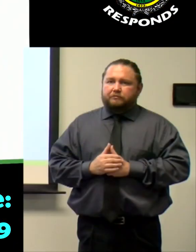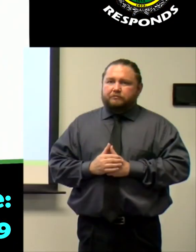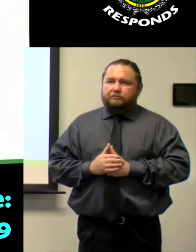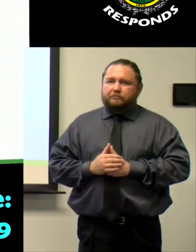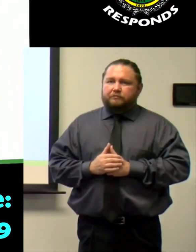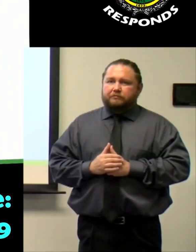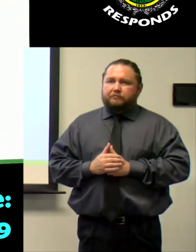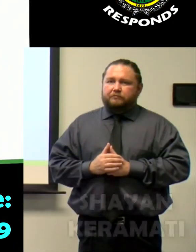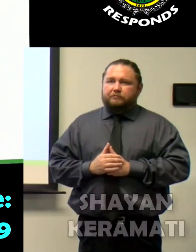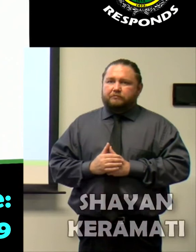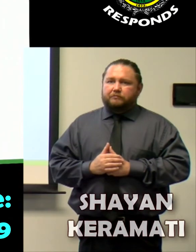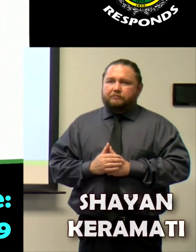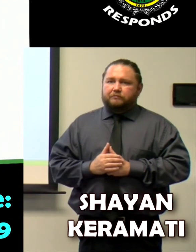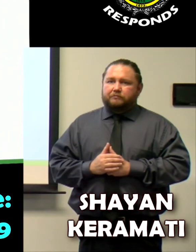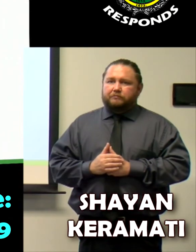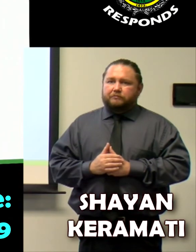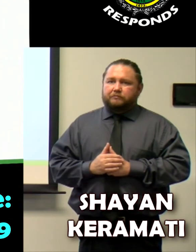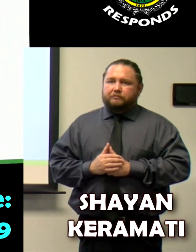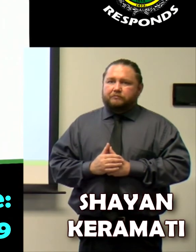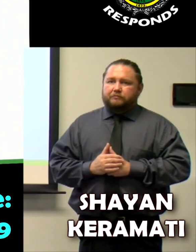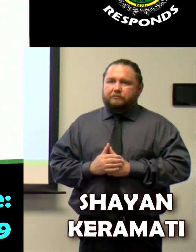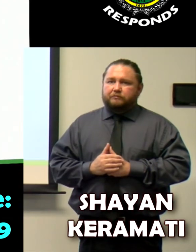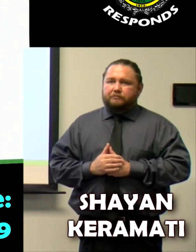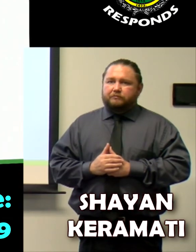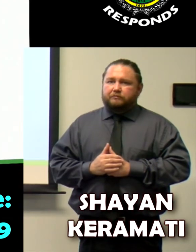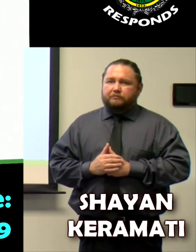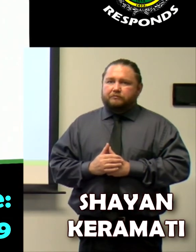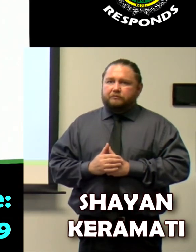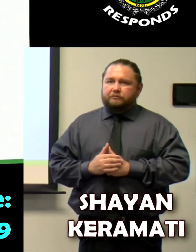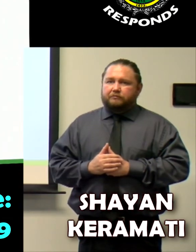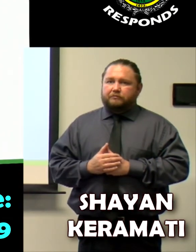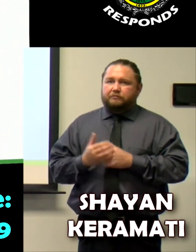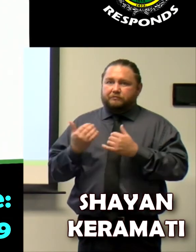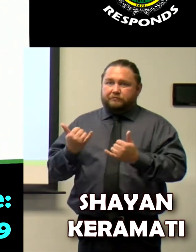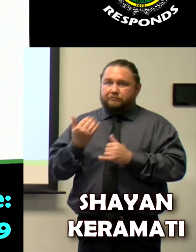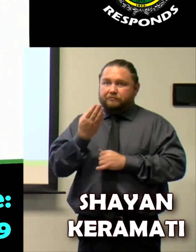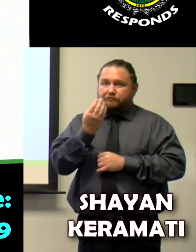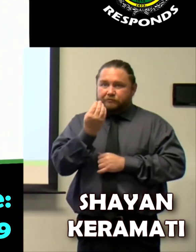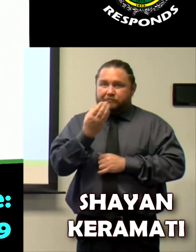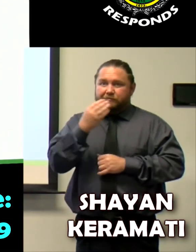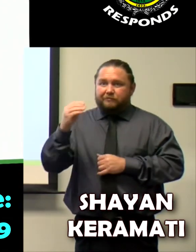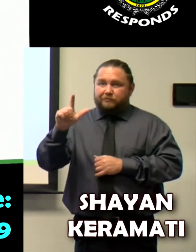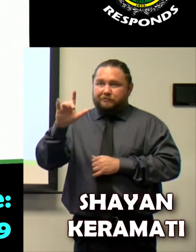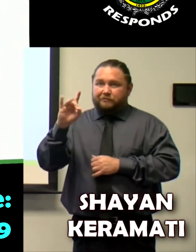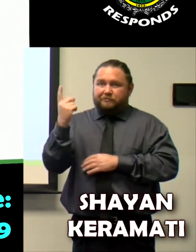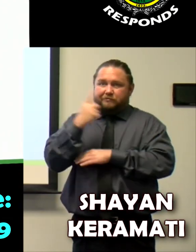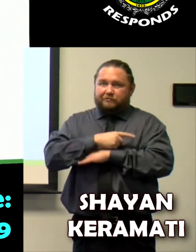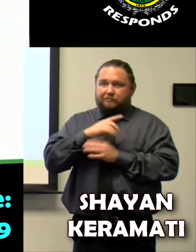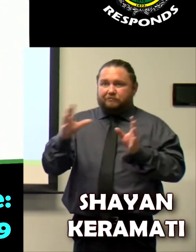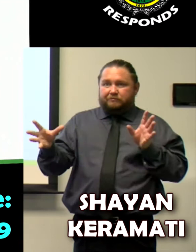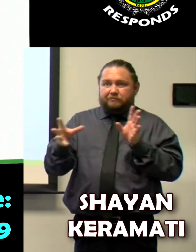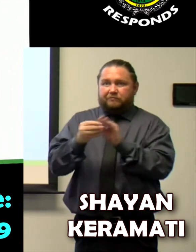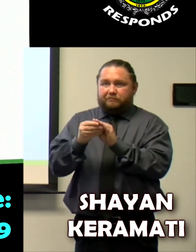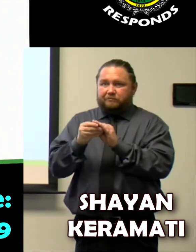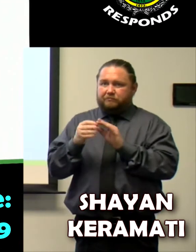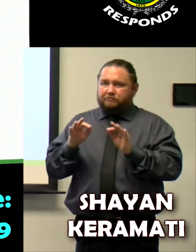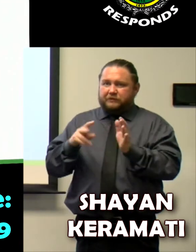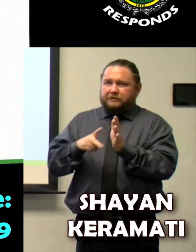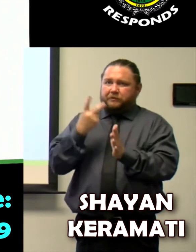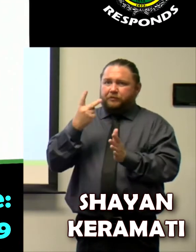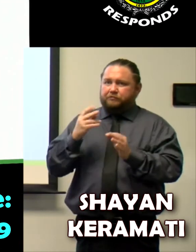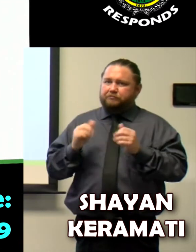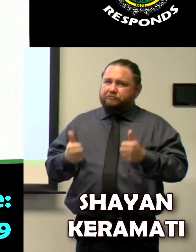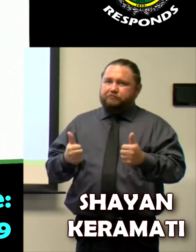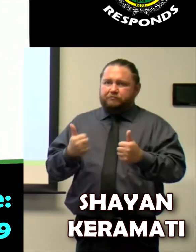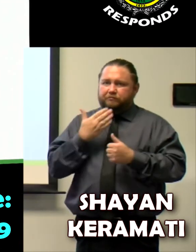achieving 28. There has to be a downward trajectory of trajectory of the percent